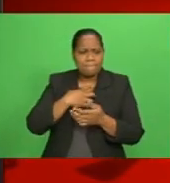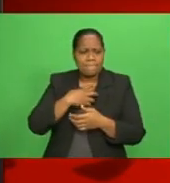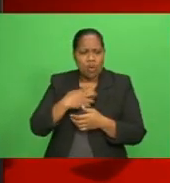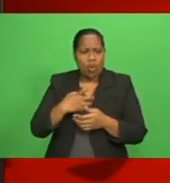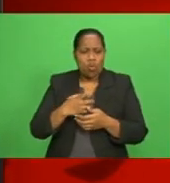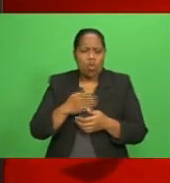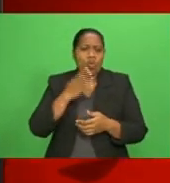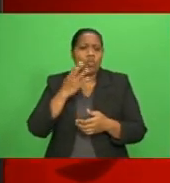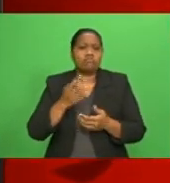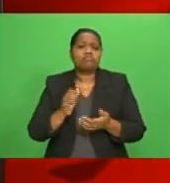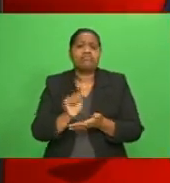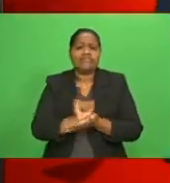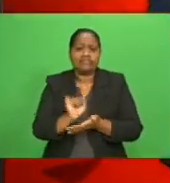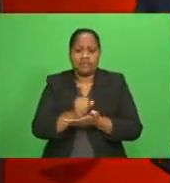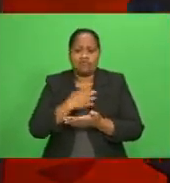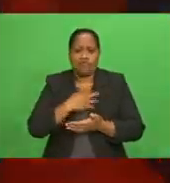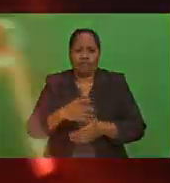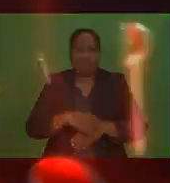pandemic. Details after the break.